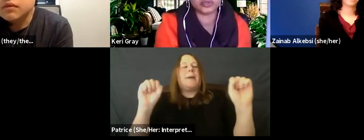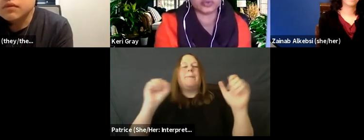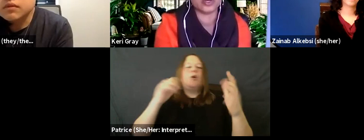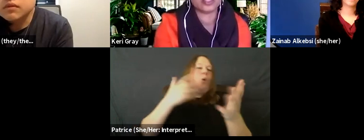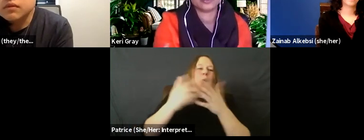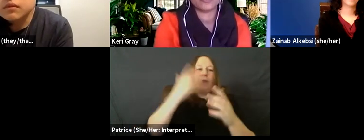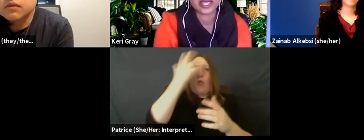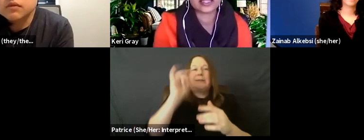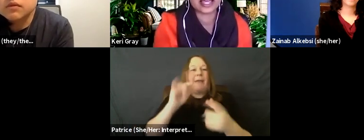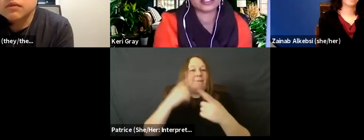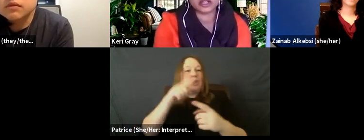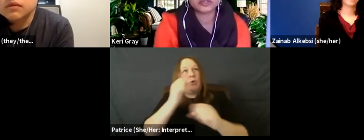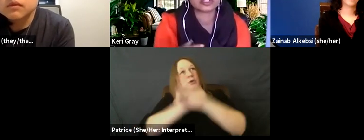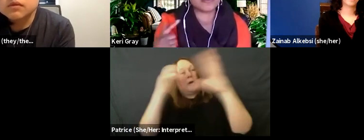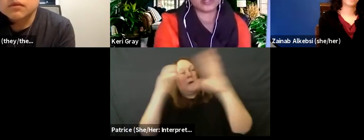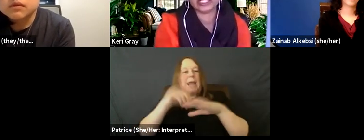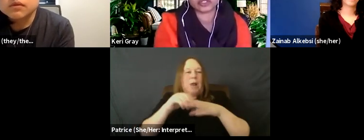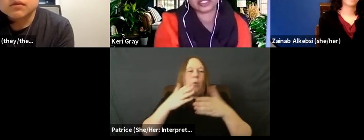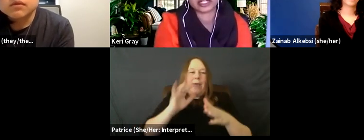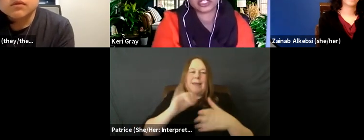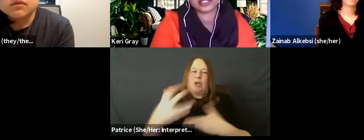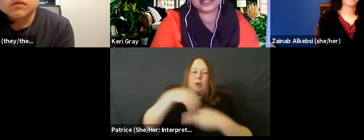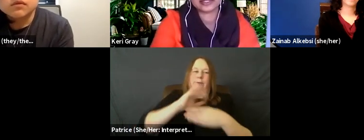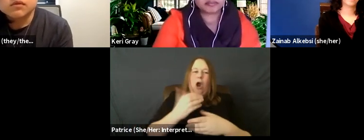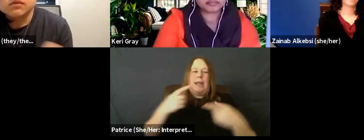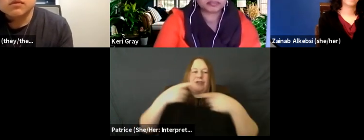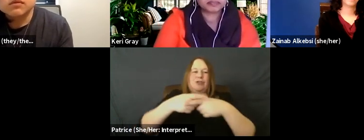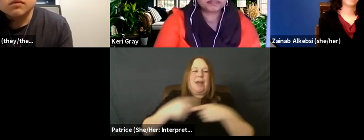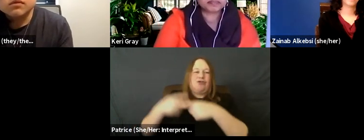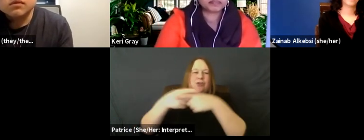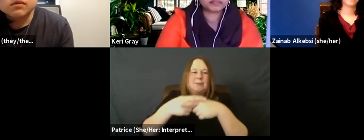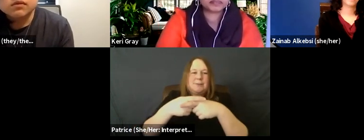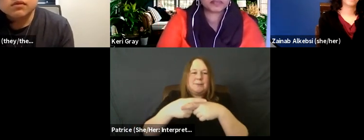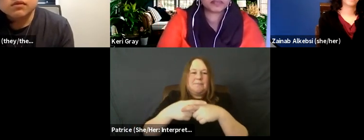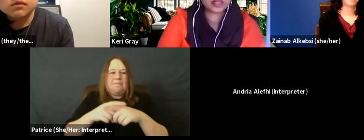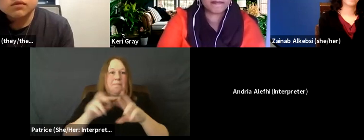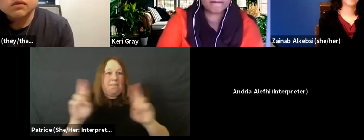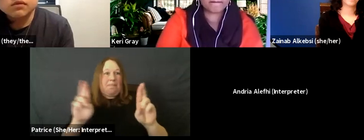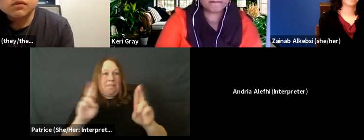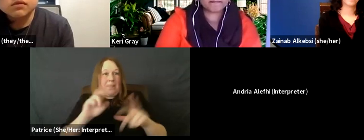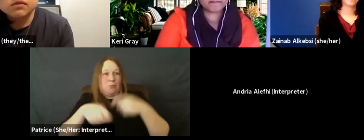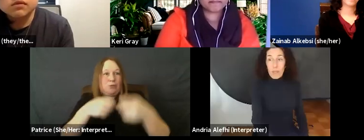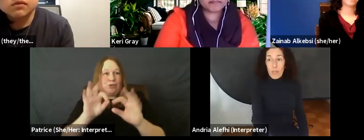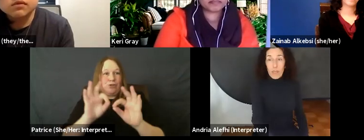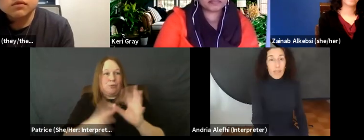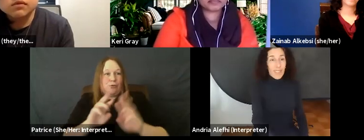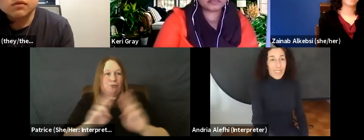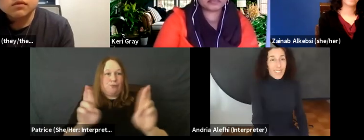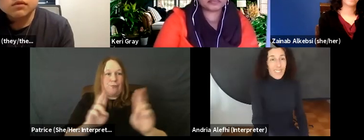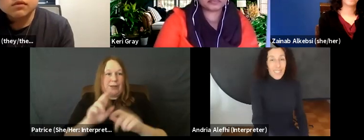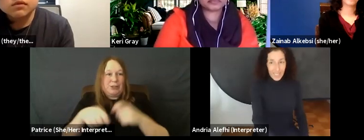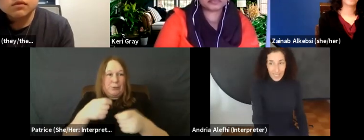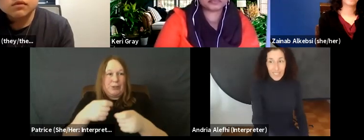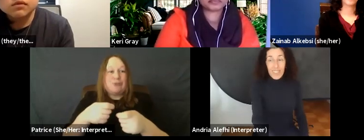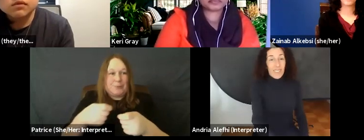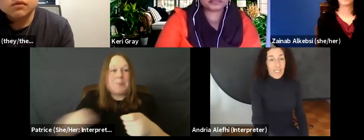like to you in a way that is inclusive of our intersection. Thank you. And again, a lot of it is about,